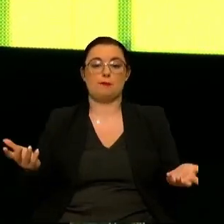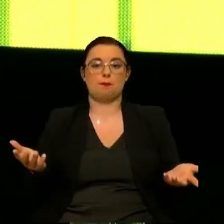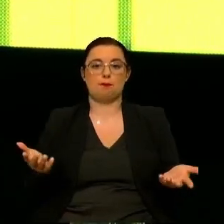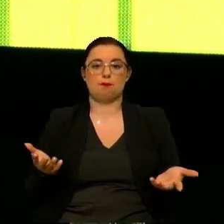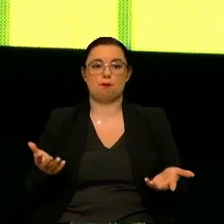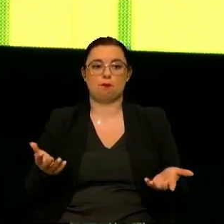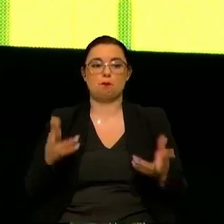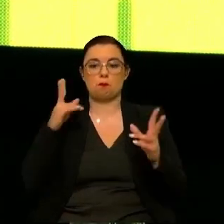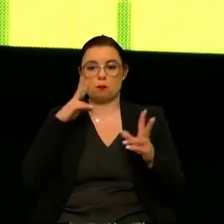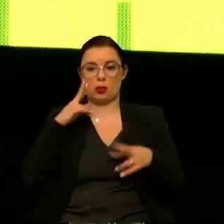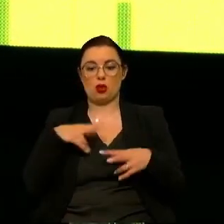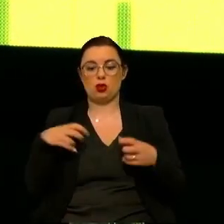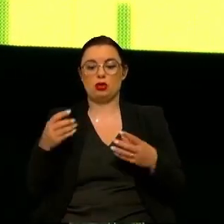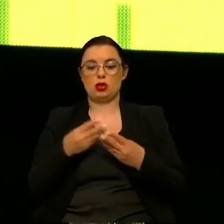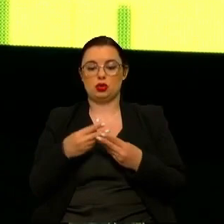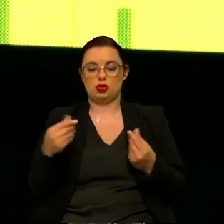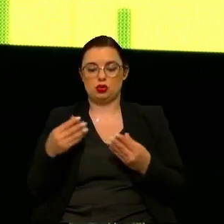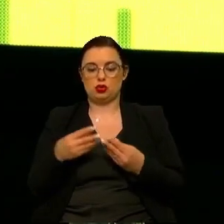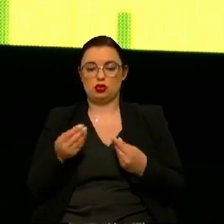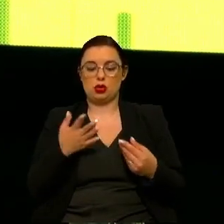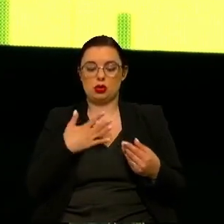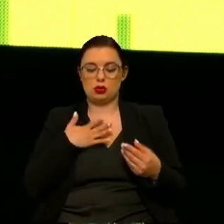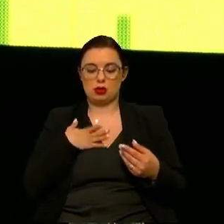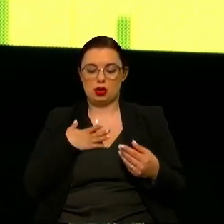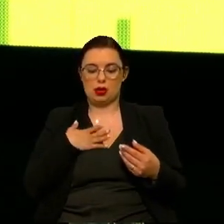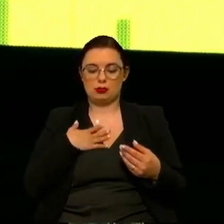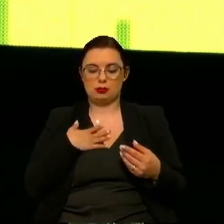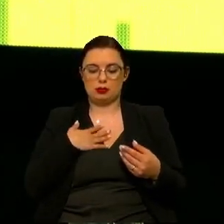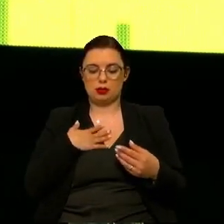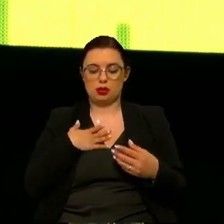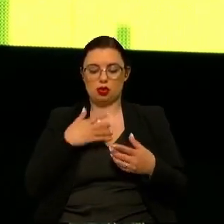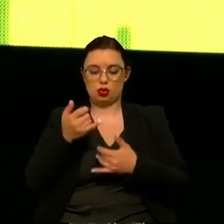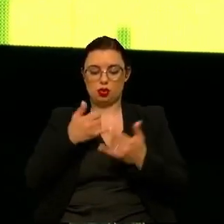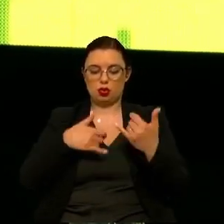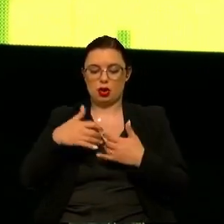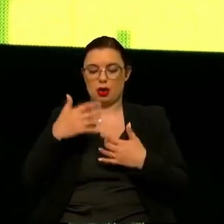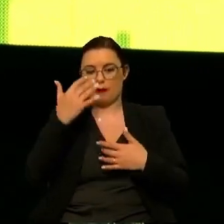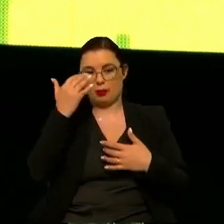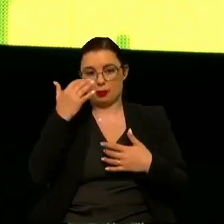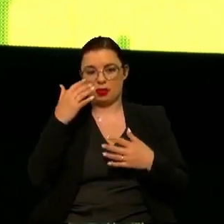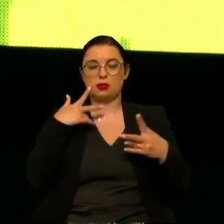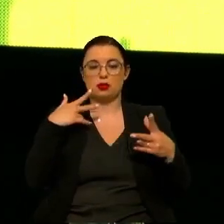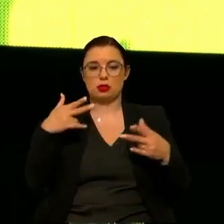have difficulty in finding solutions that